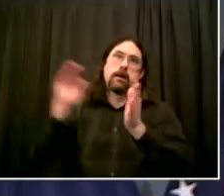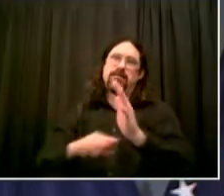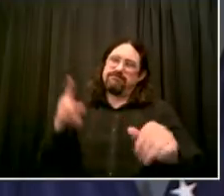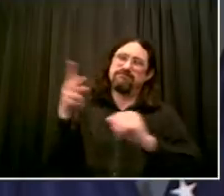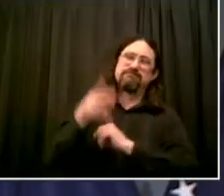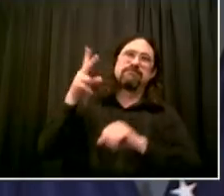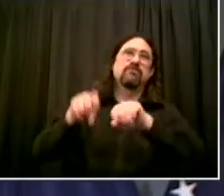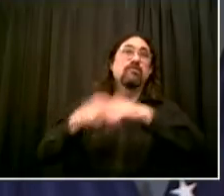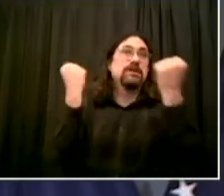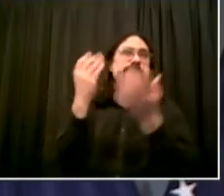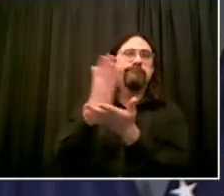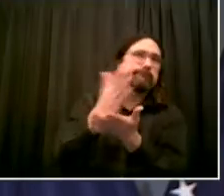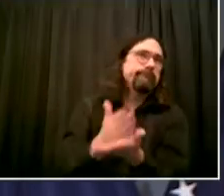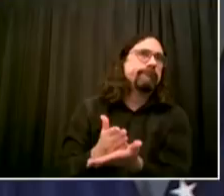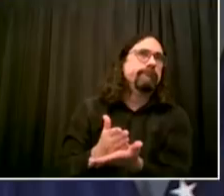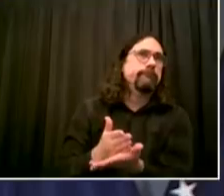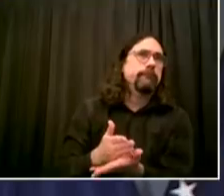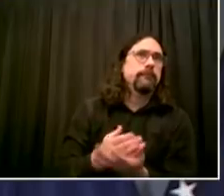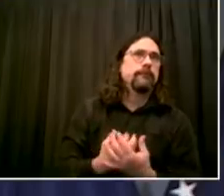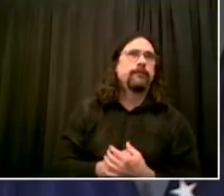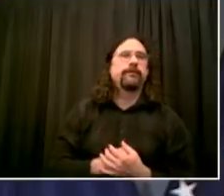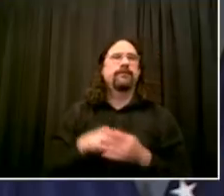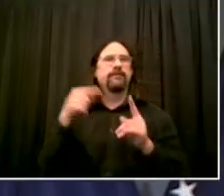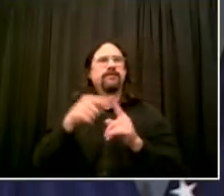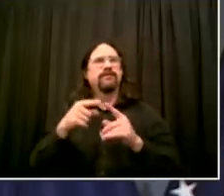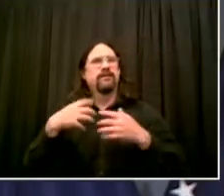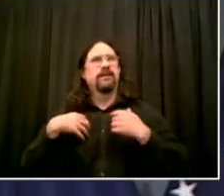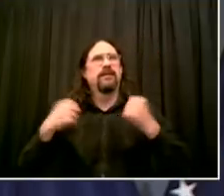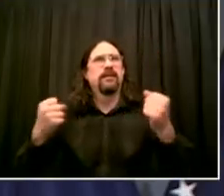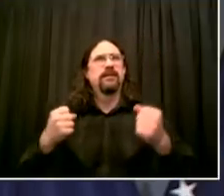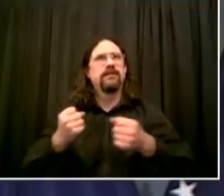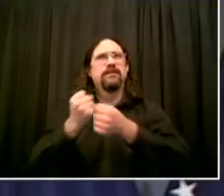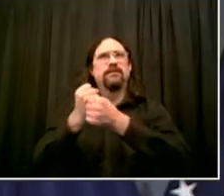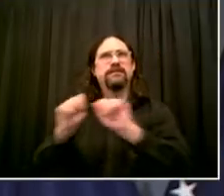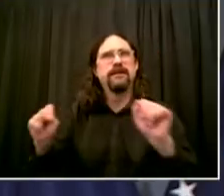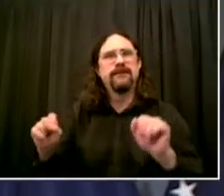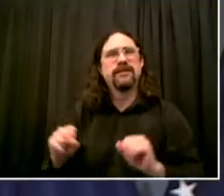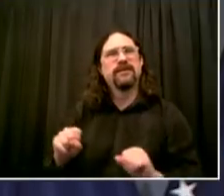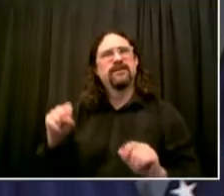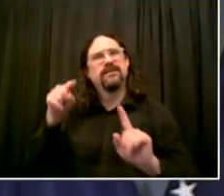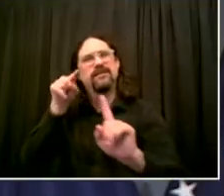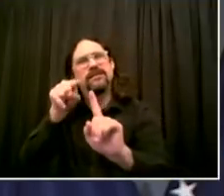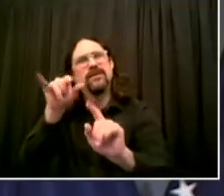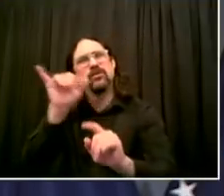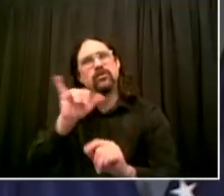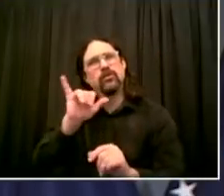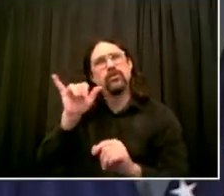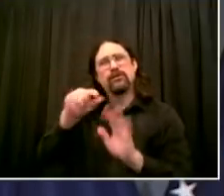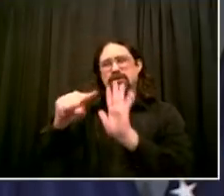of investing in people, believing in people, and understanding that our children are